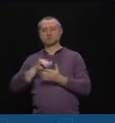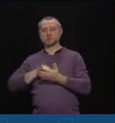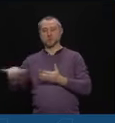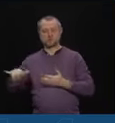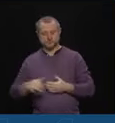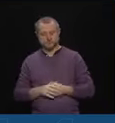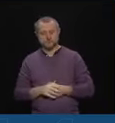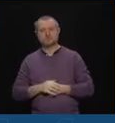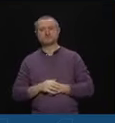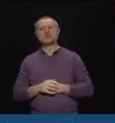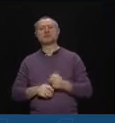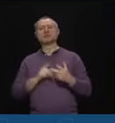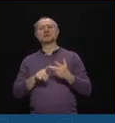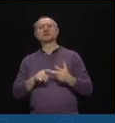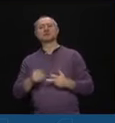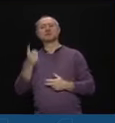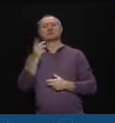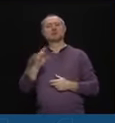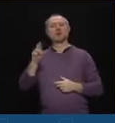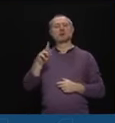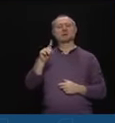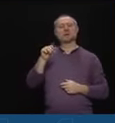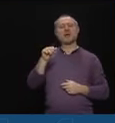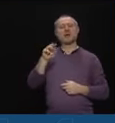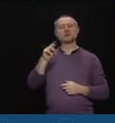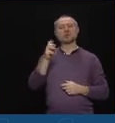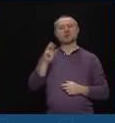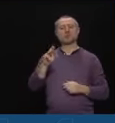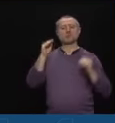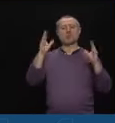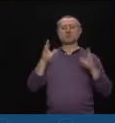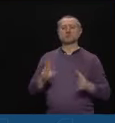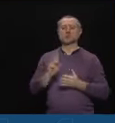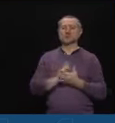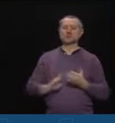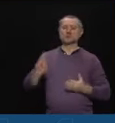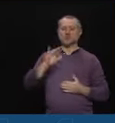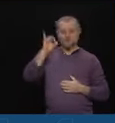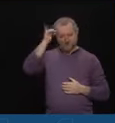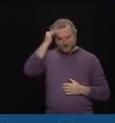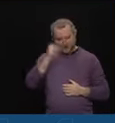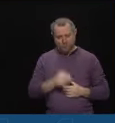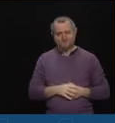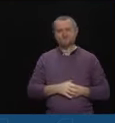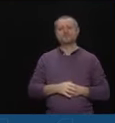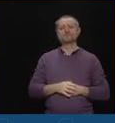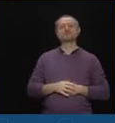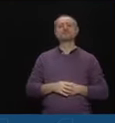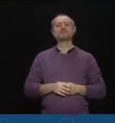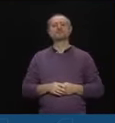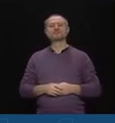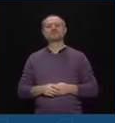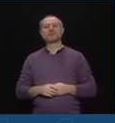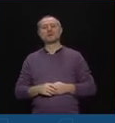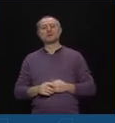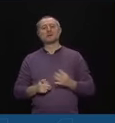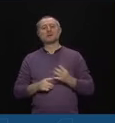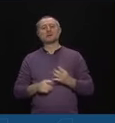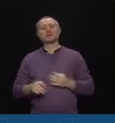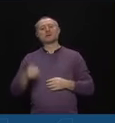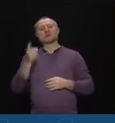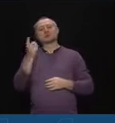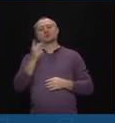who I've known very well, who works on redevelopment of cities and social and economic justice. Dr. Ann C. Bailey, a writer, historian,